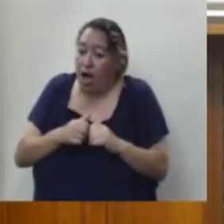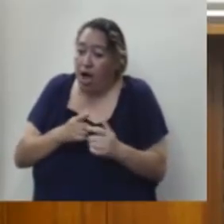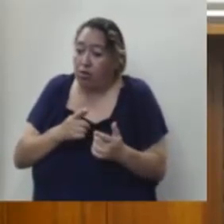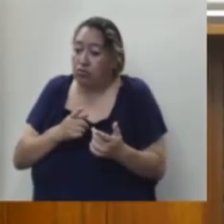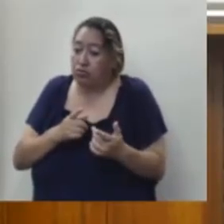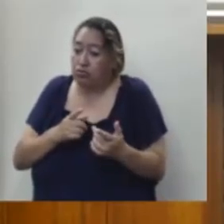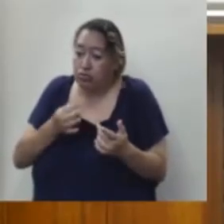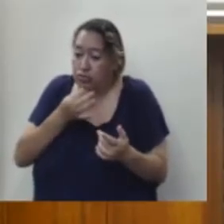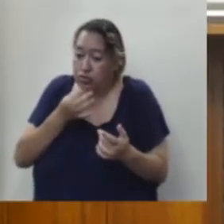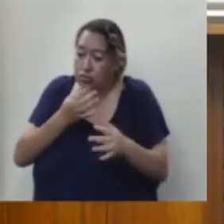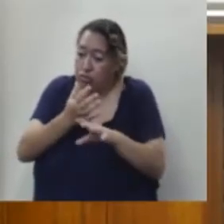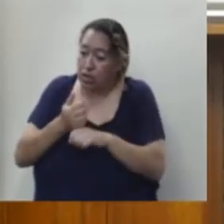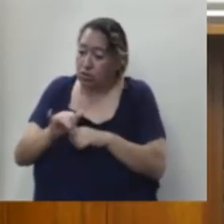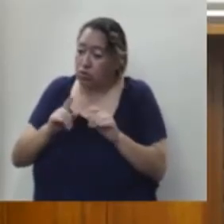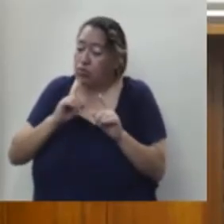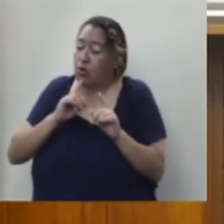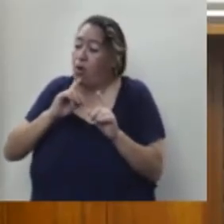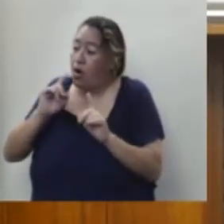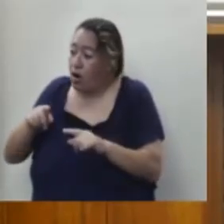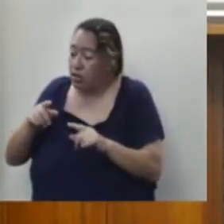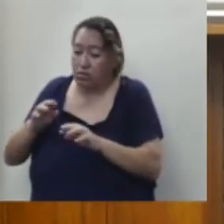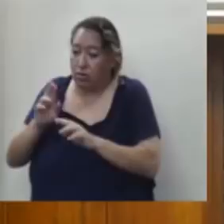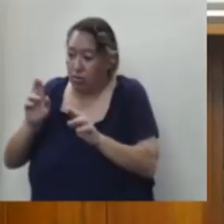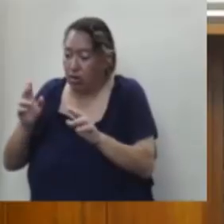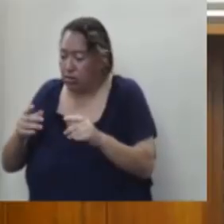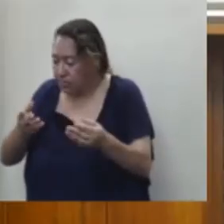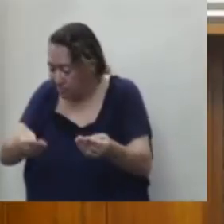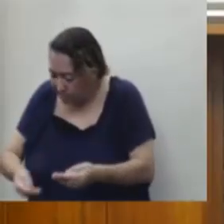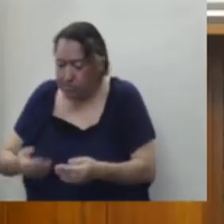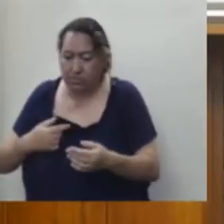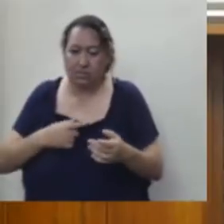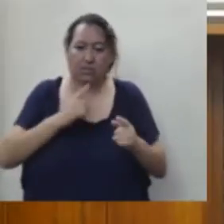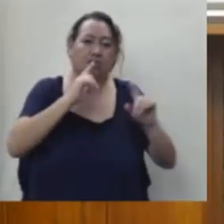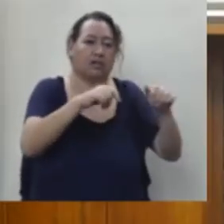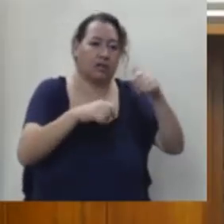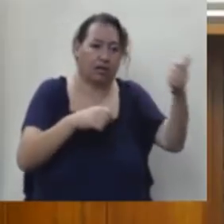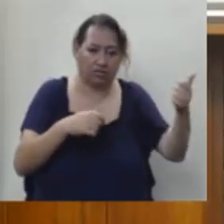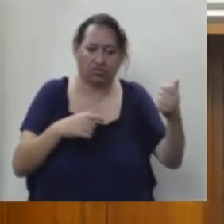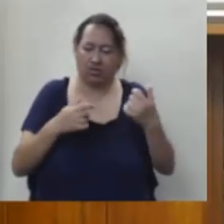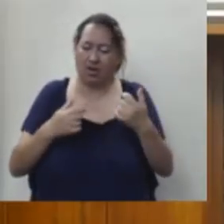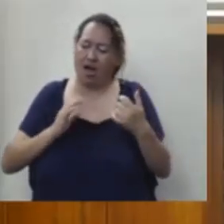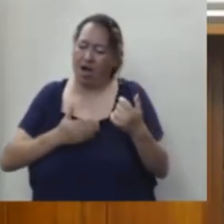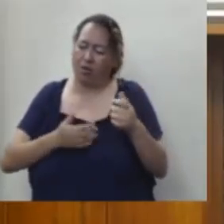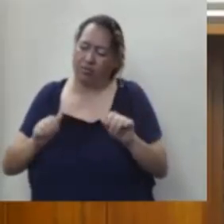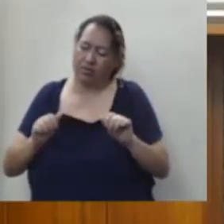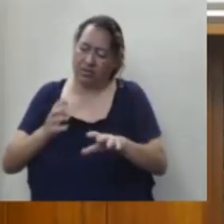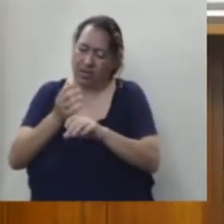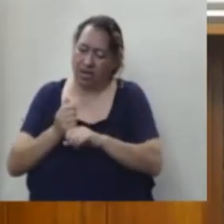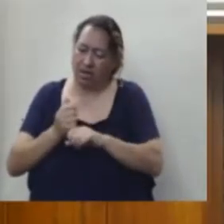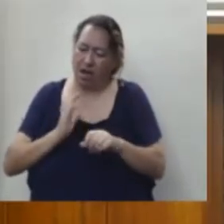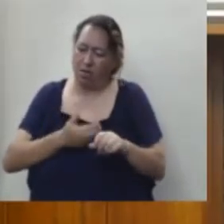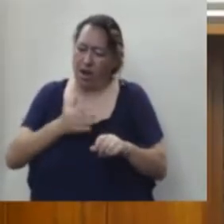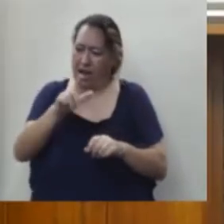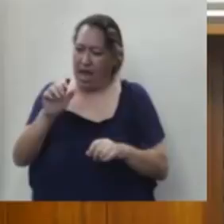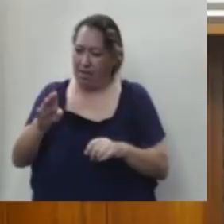ready order the other. And so it's the ability for us to get it. I've asked my laboratory how soon, within a week or so. Usually